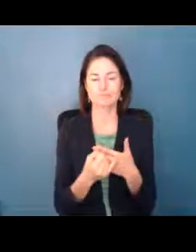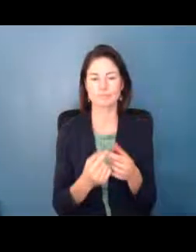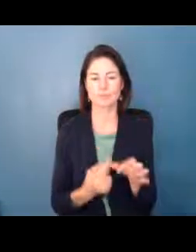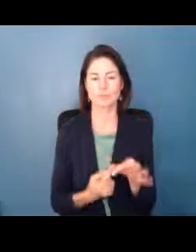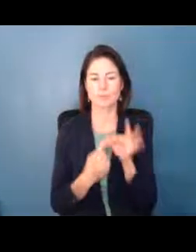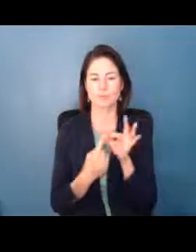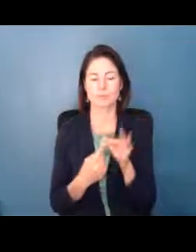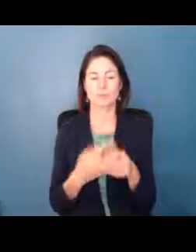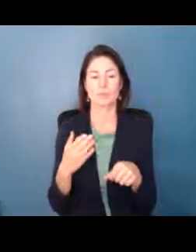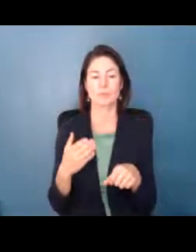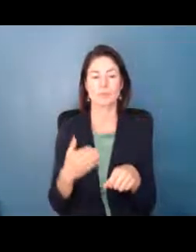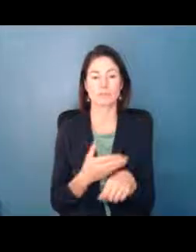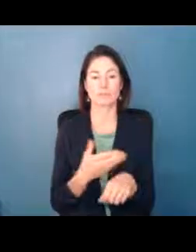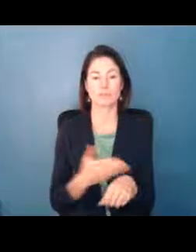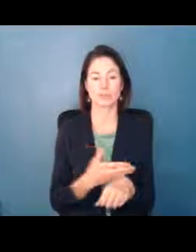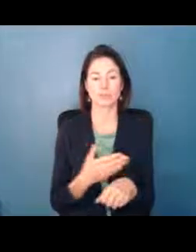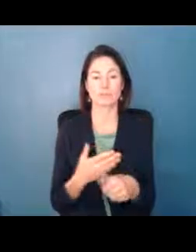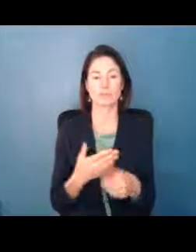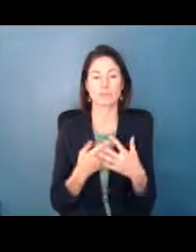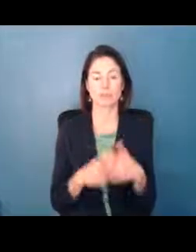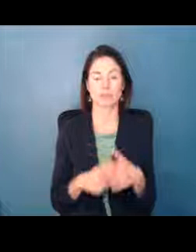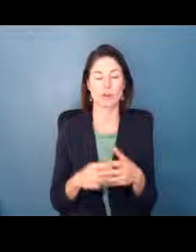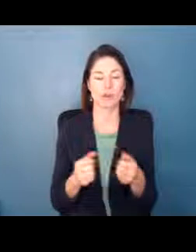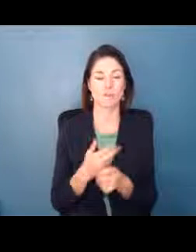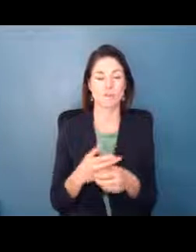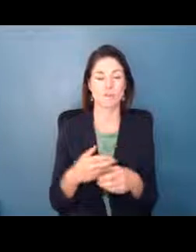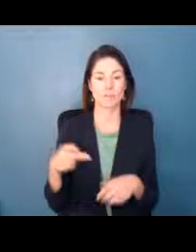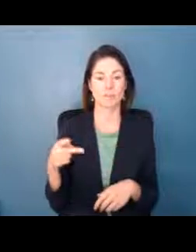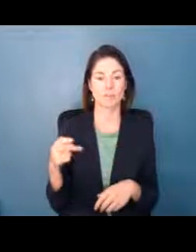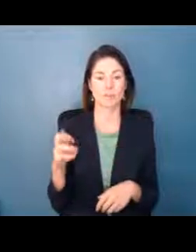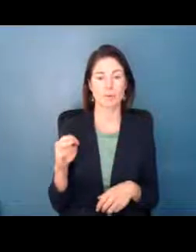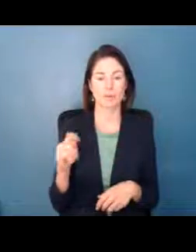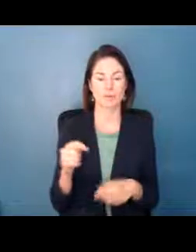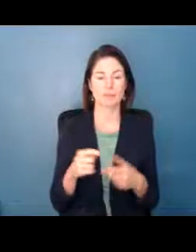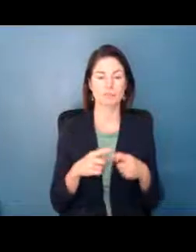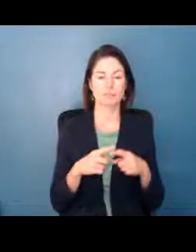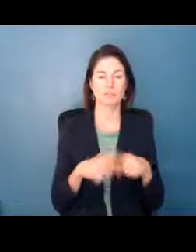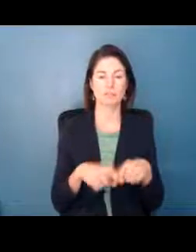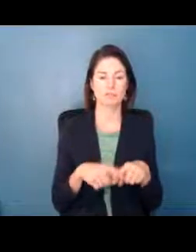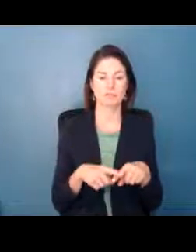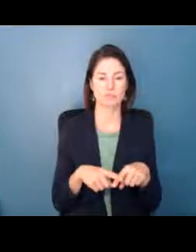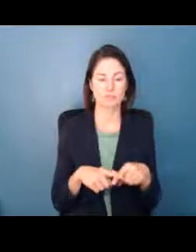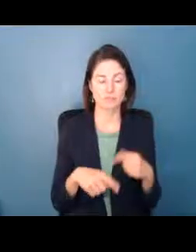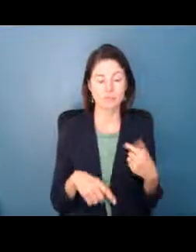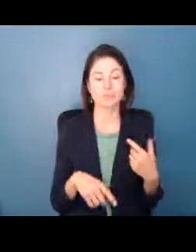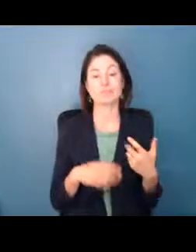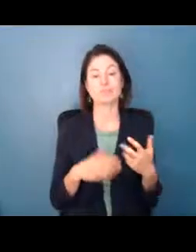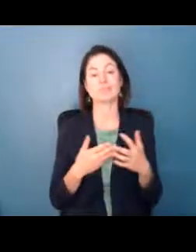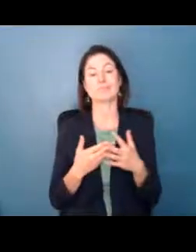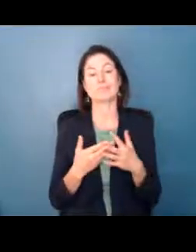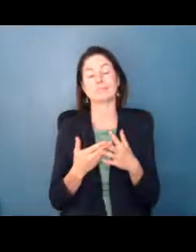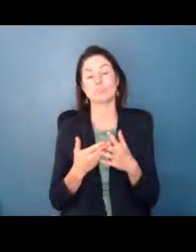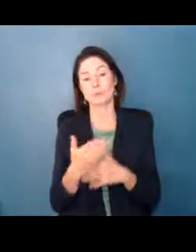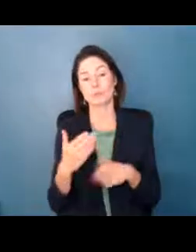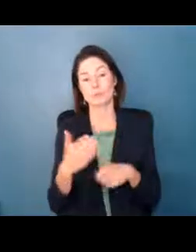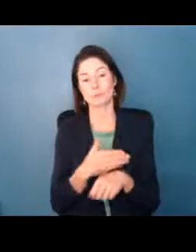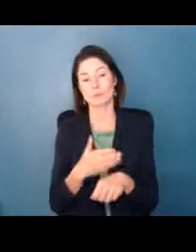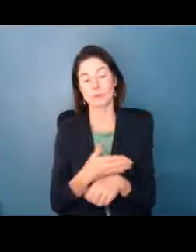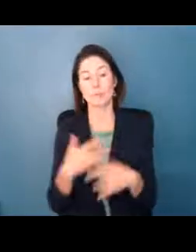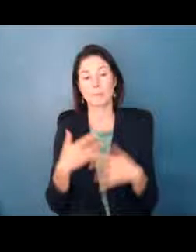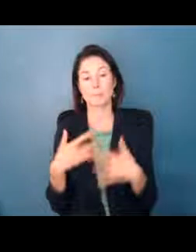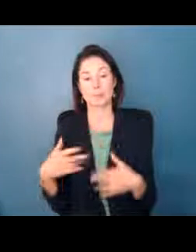all conditional permitting. And when you have conditional permitting, as you start going through the construction process, usually the permitting